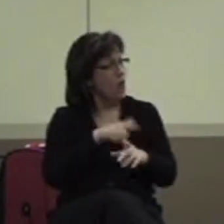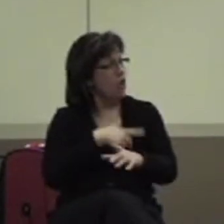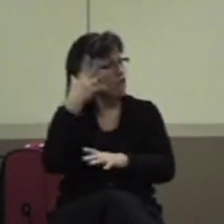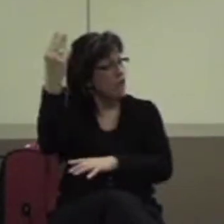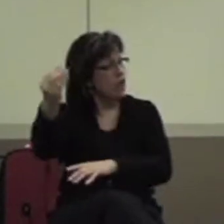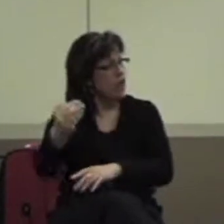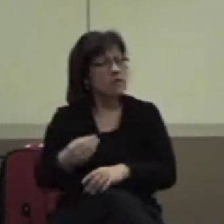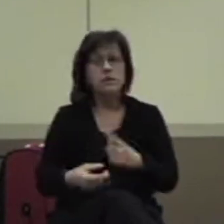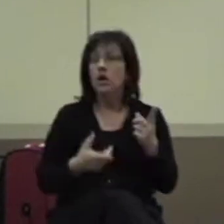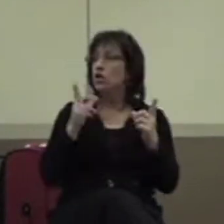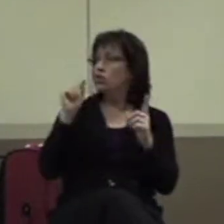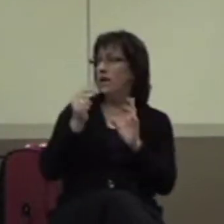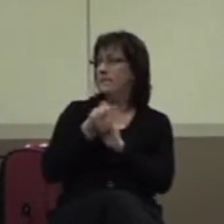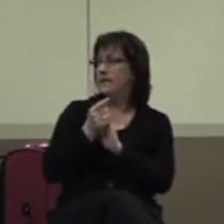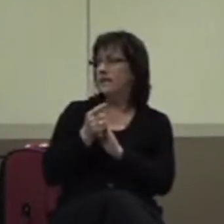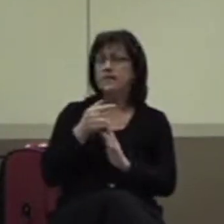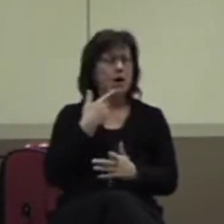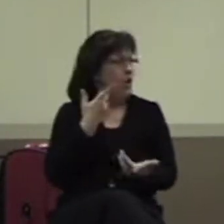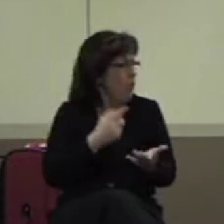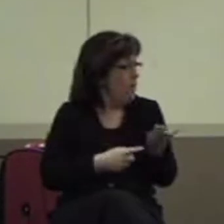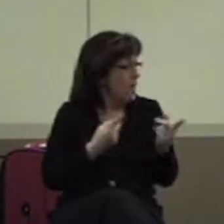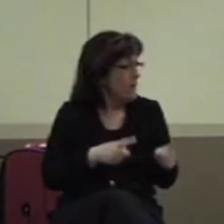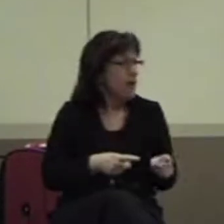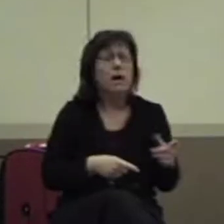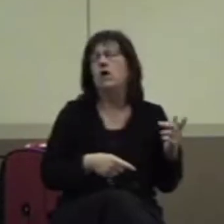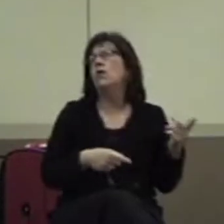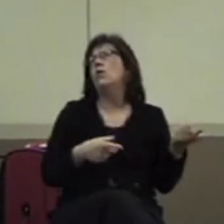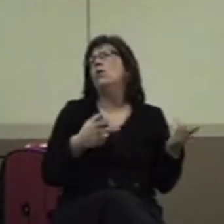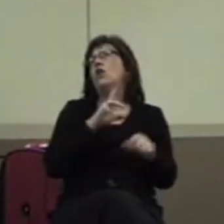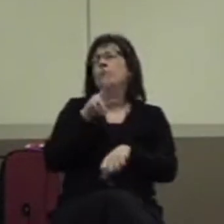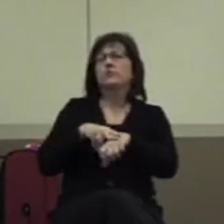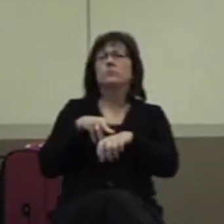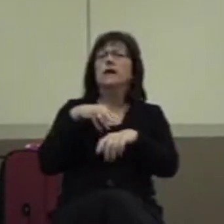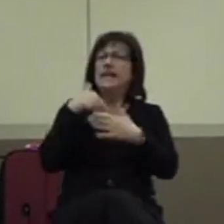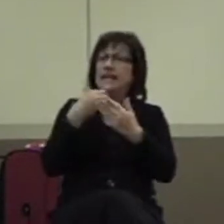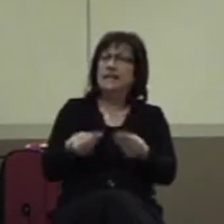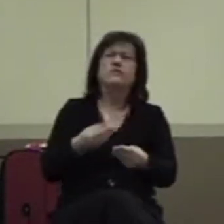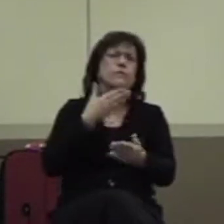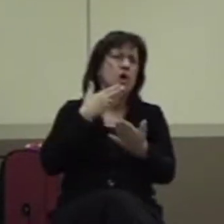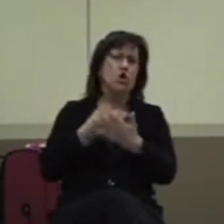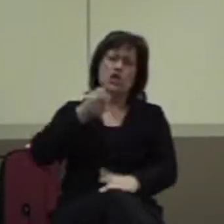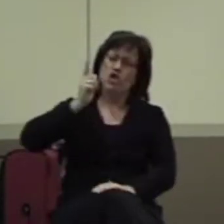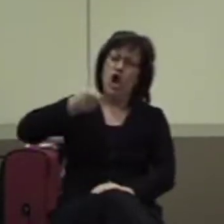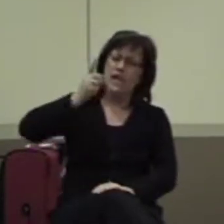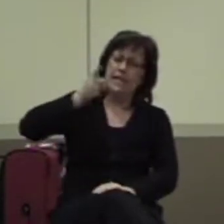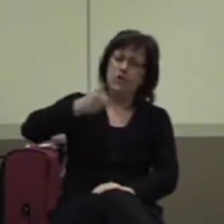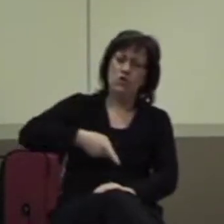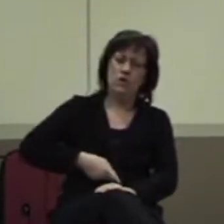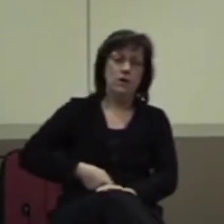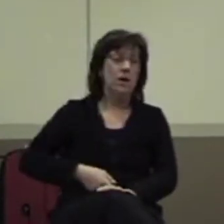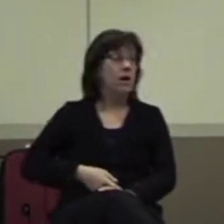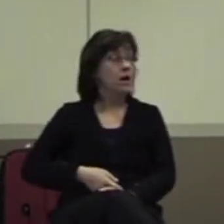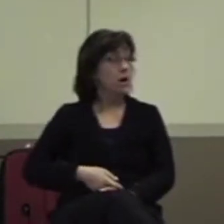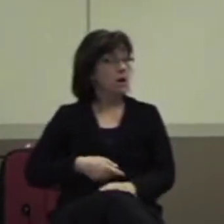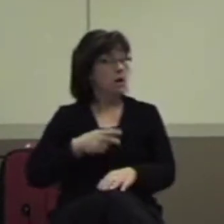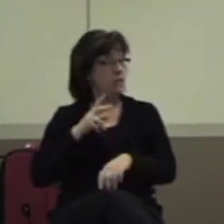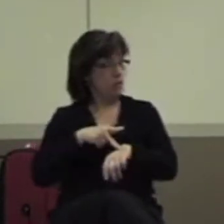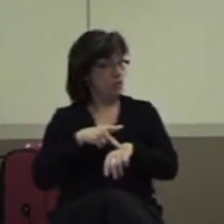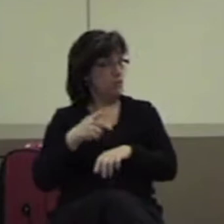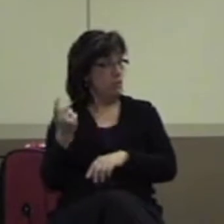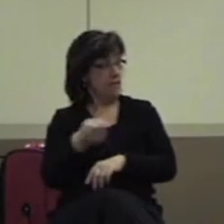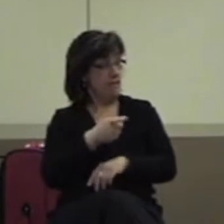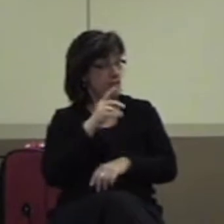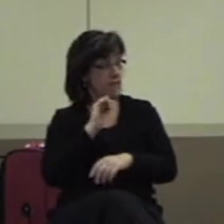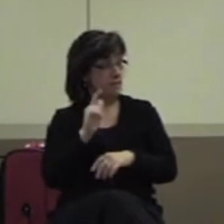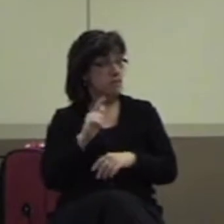said, 20 minutes. I said, "What happens to them?" She said, "Oh, the principal gives them a good talking to." I said, "And does he give them a